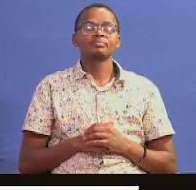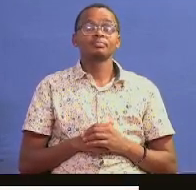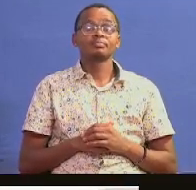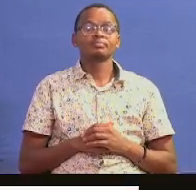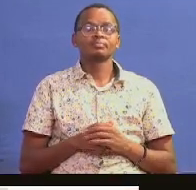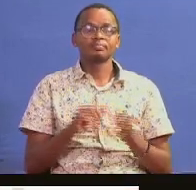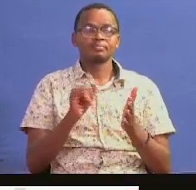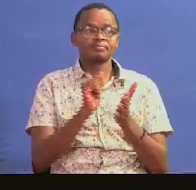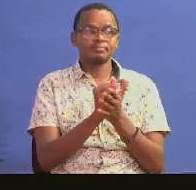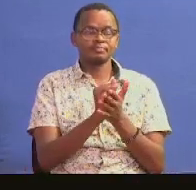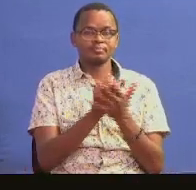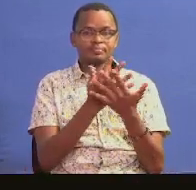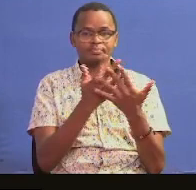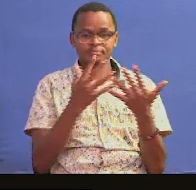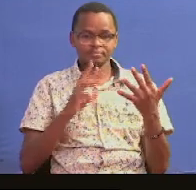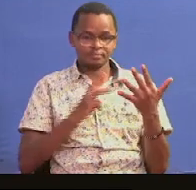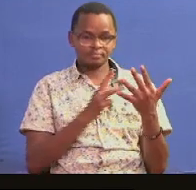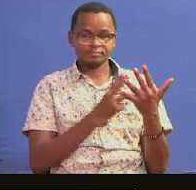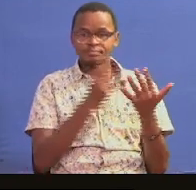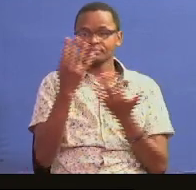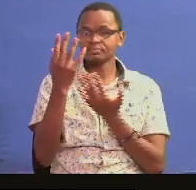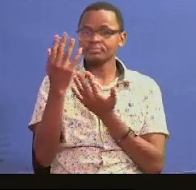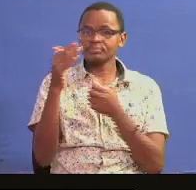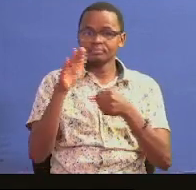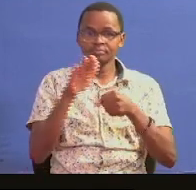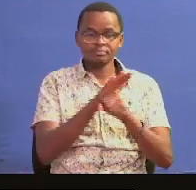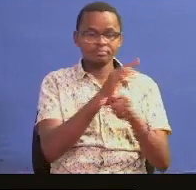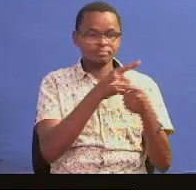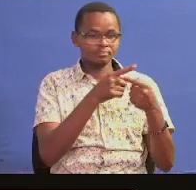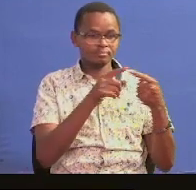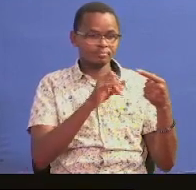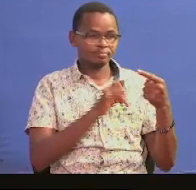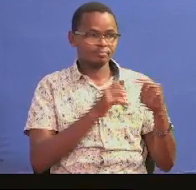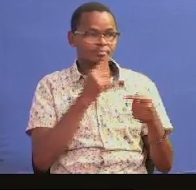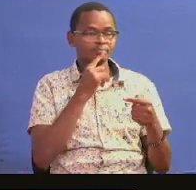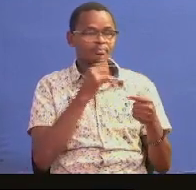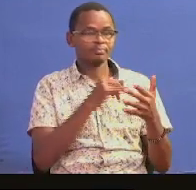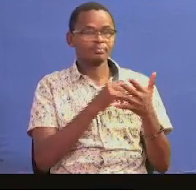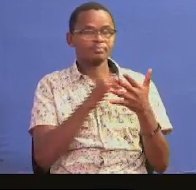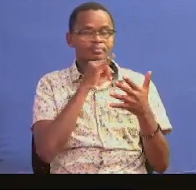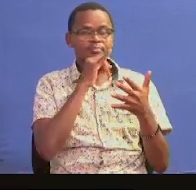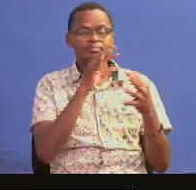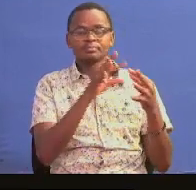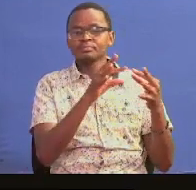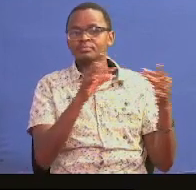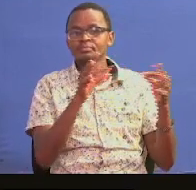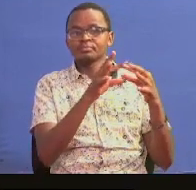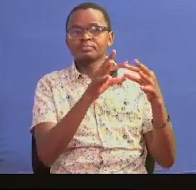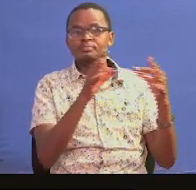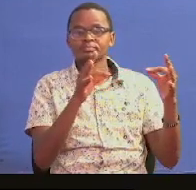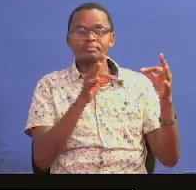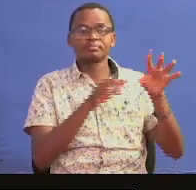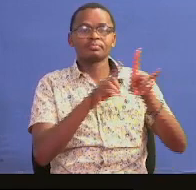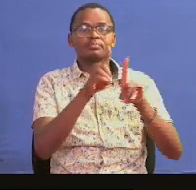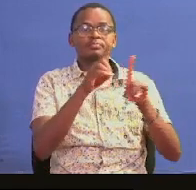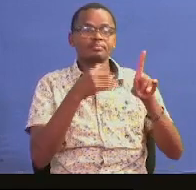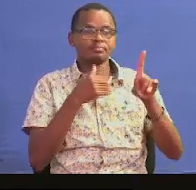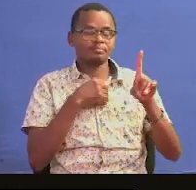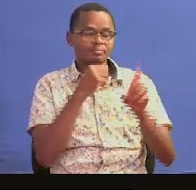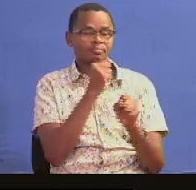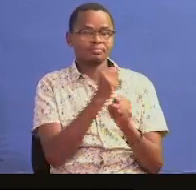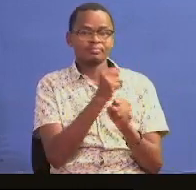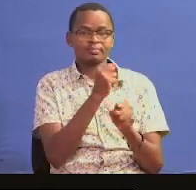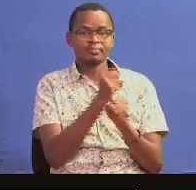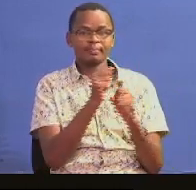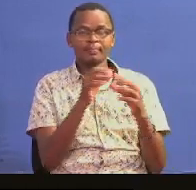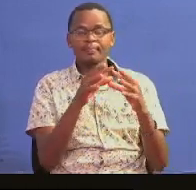That is something that we are hopeful, but I can tell you it is a long, long journey. We will have to